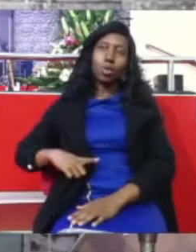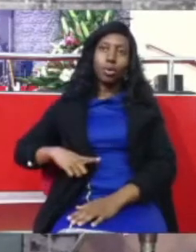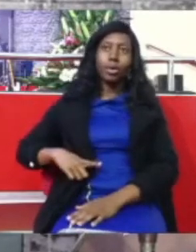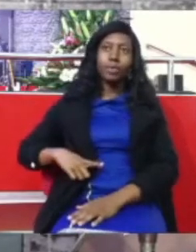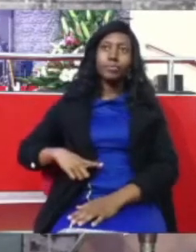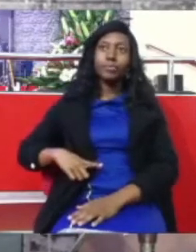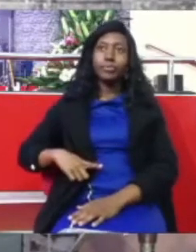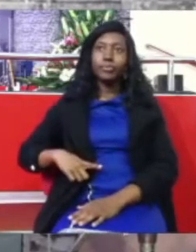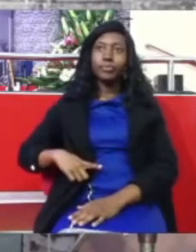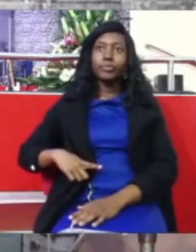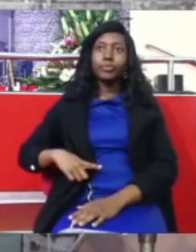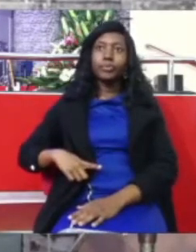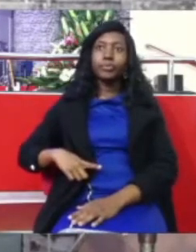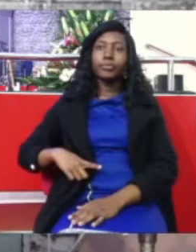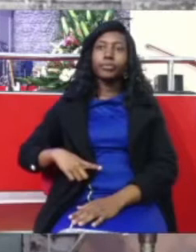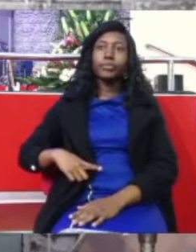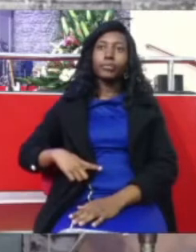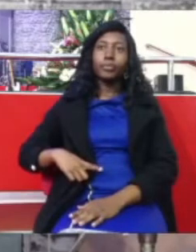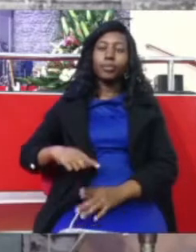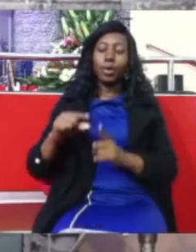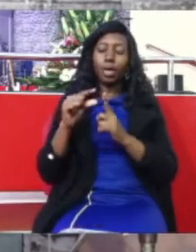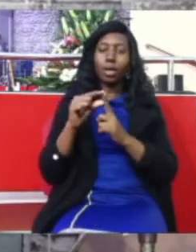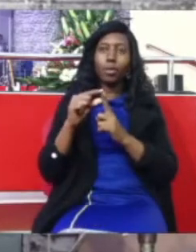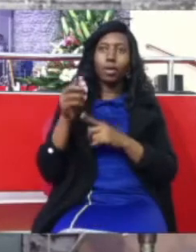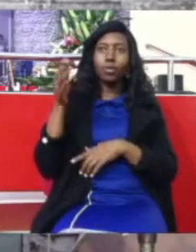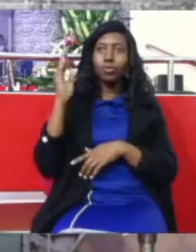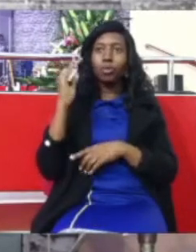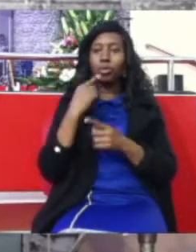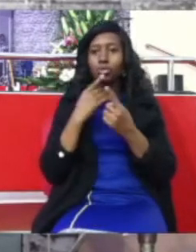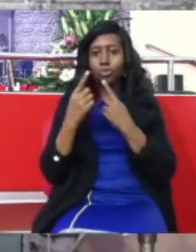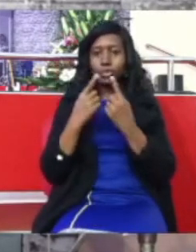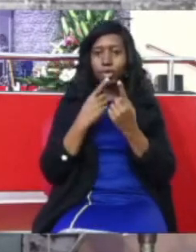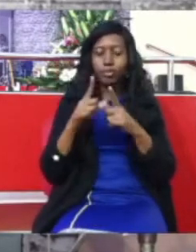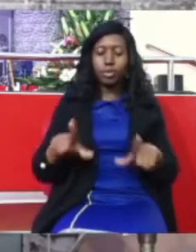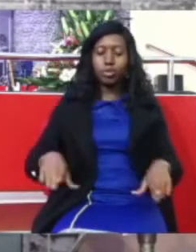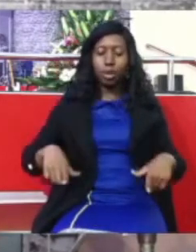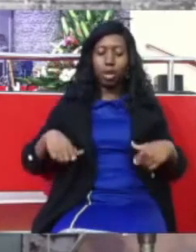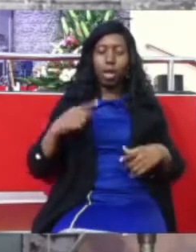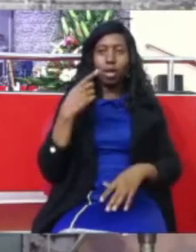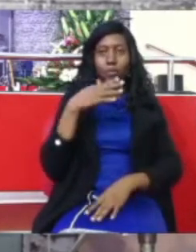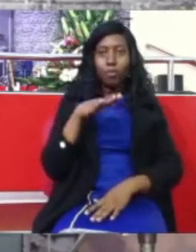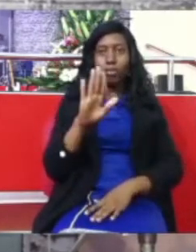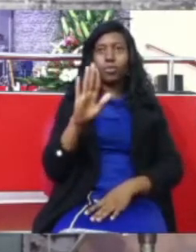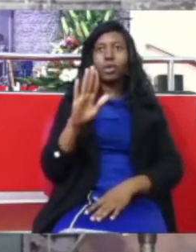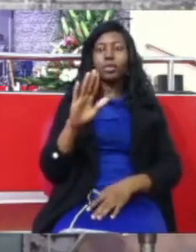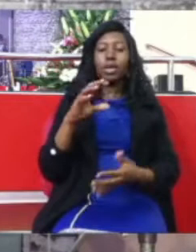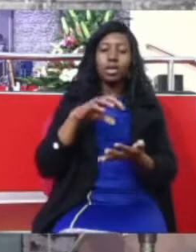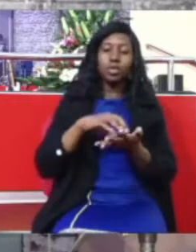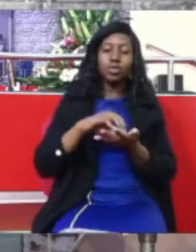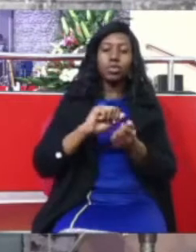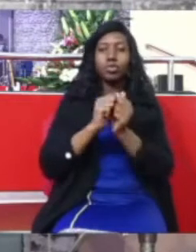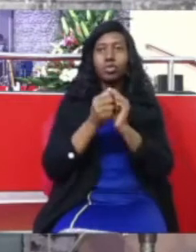sword, the word that speaks into our lives and circumstances change. Bwana Yesu